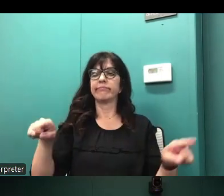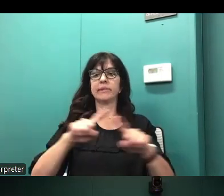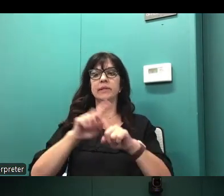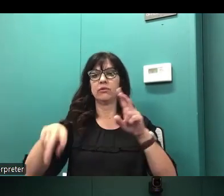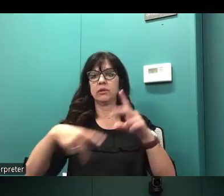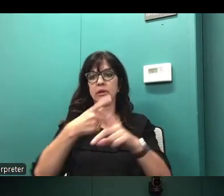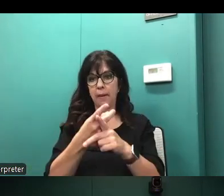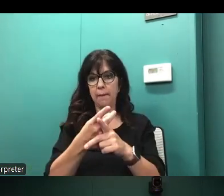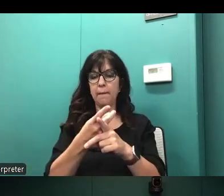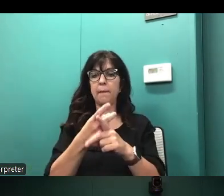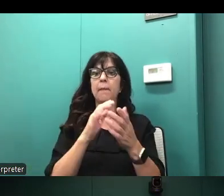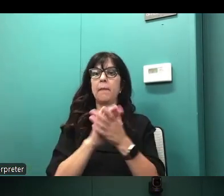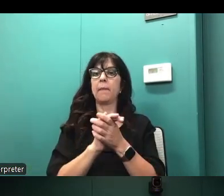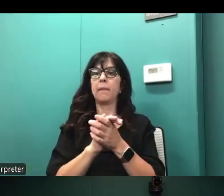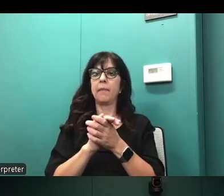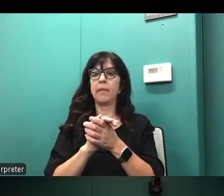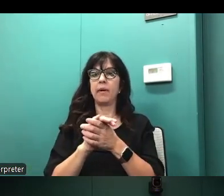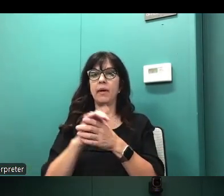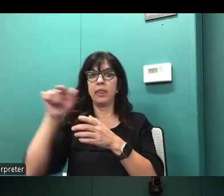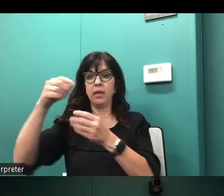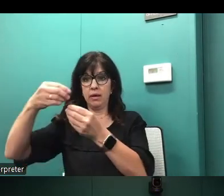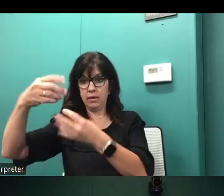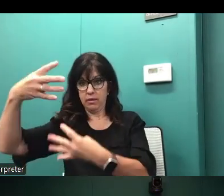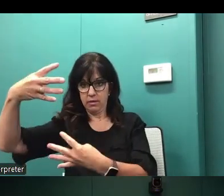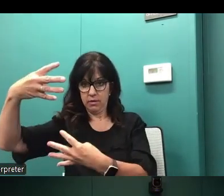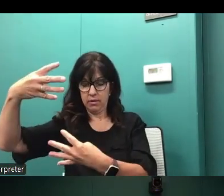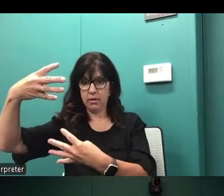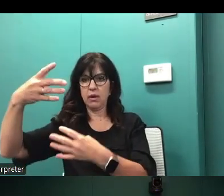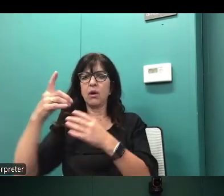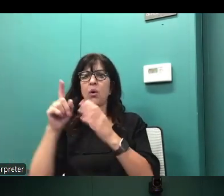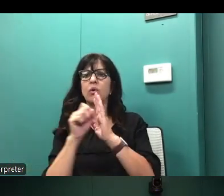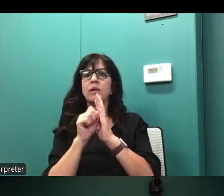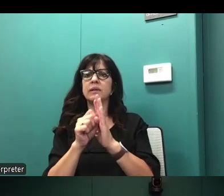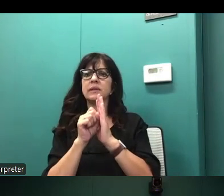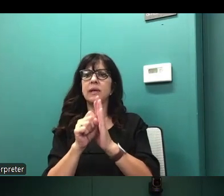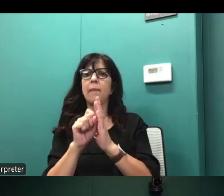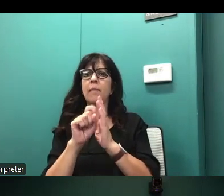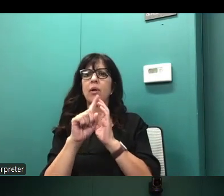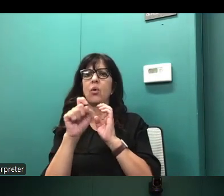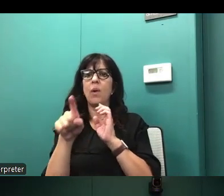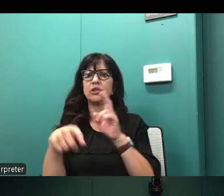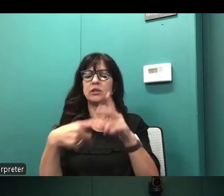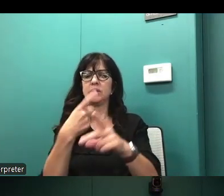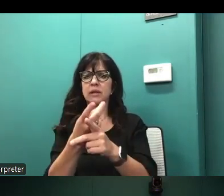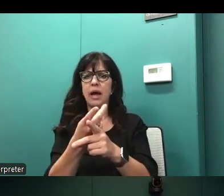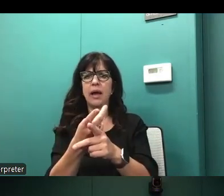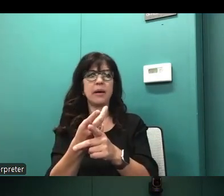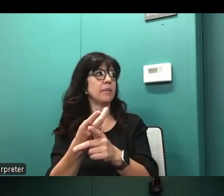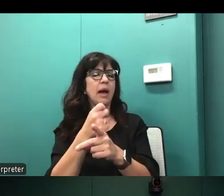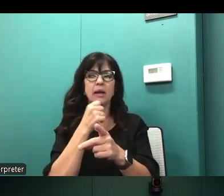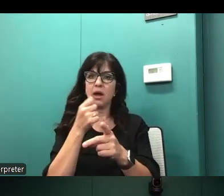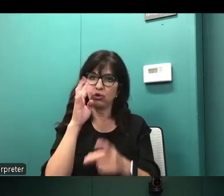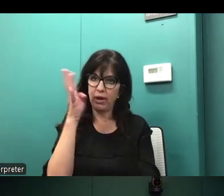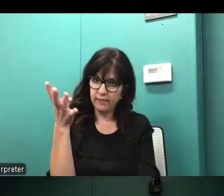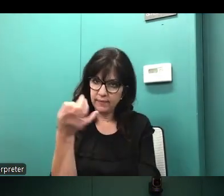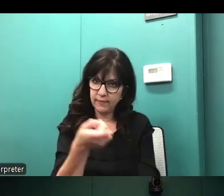of questions. They're in this drop-down menu. If you want to go to the sample question types right there. I didn't get creative here.